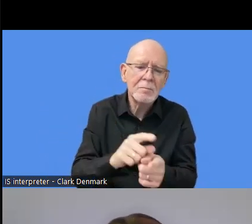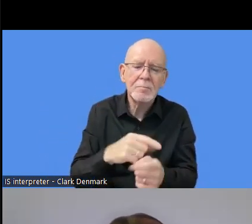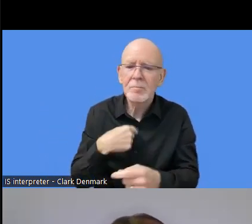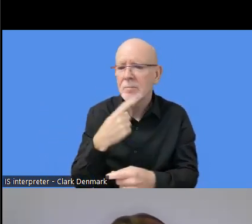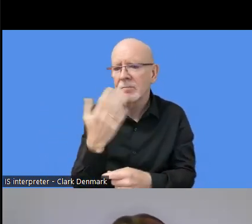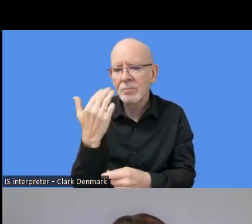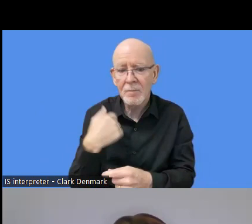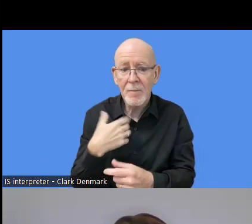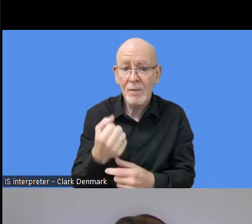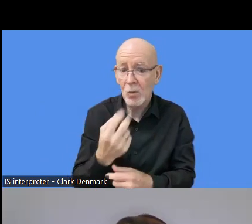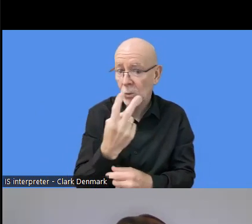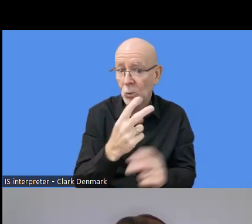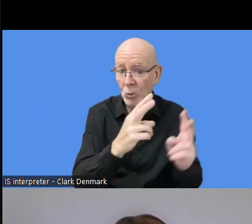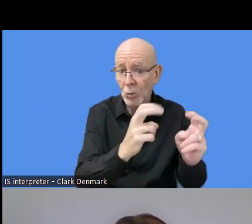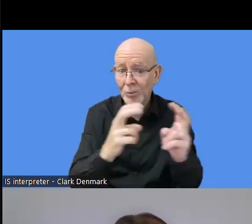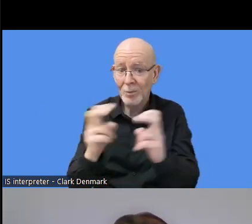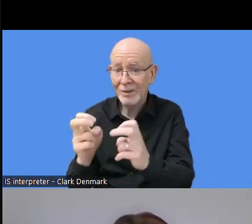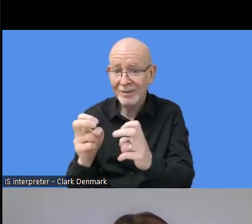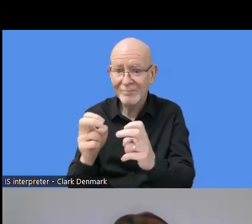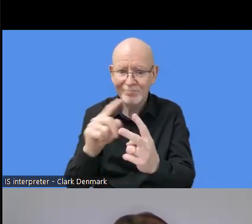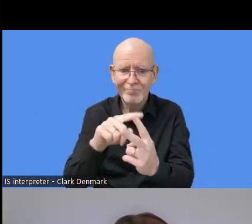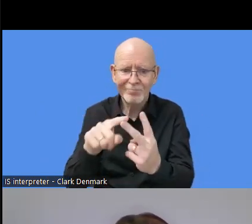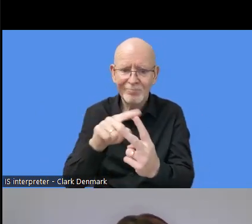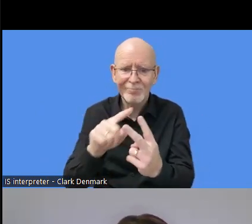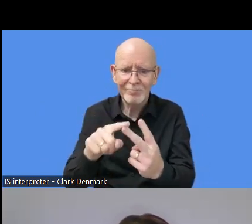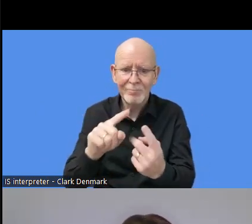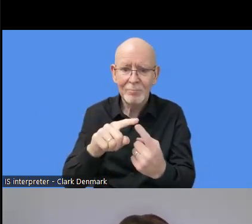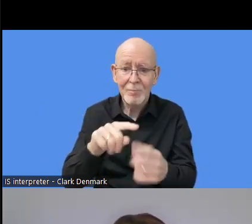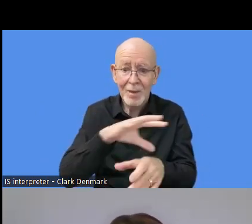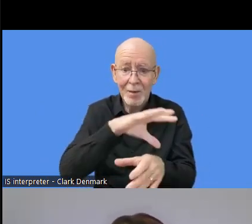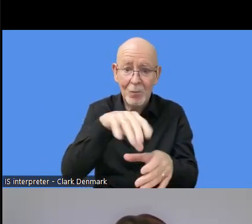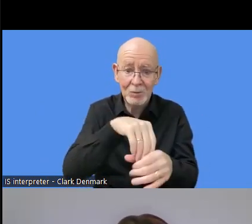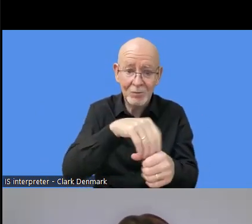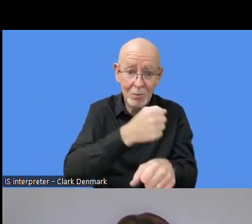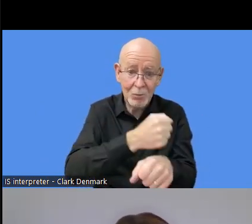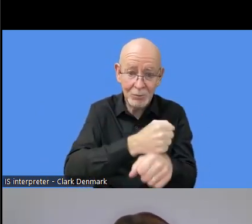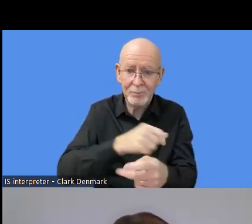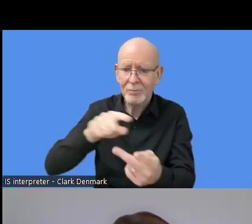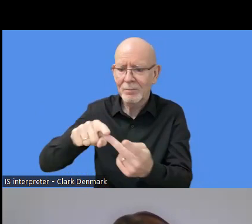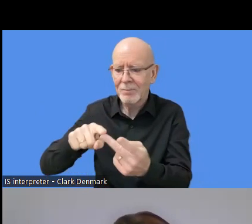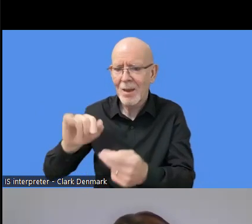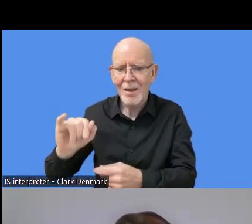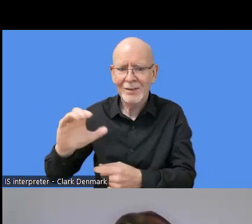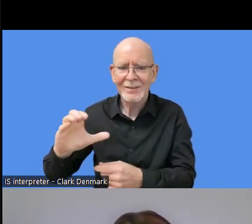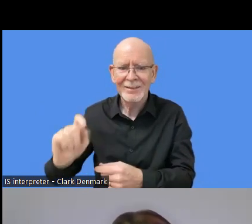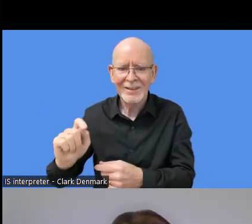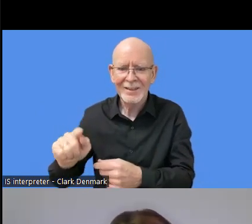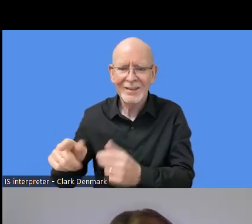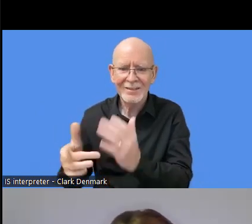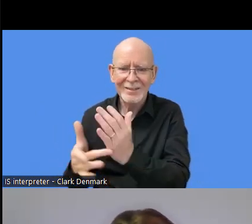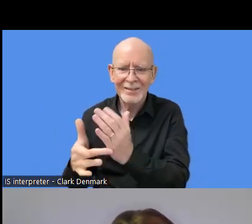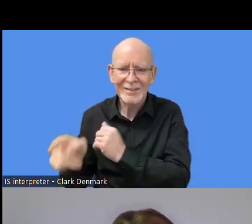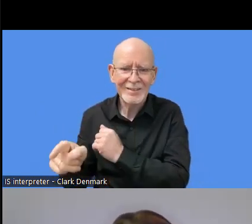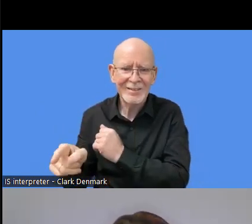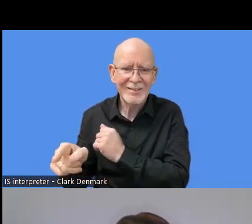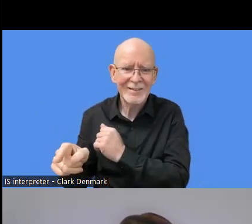ICT. When you click on the link later, if you would like, there you can see all different kinds of examples of technologies that we're also